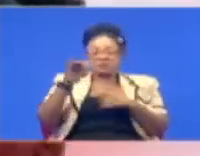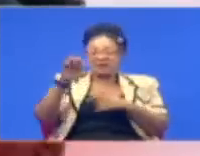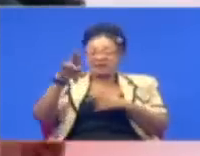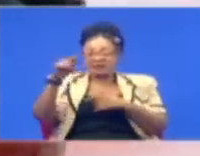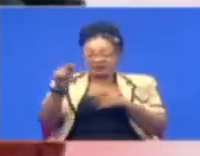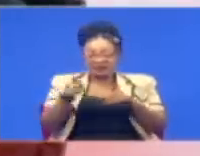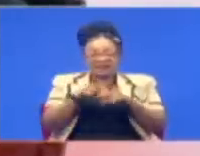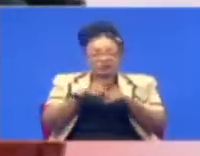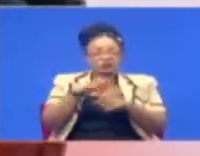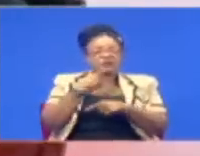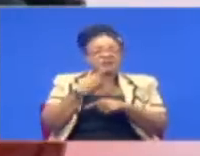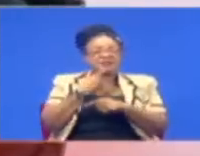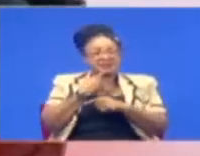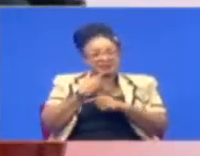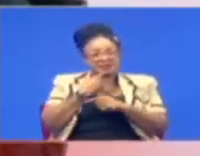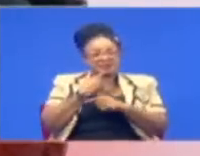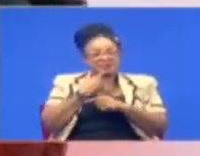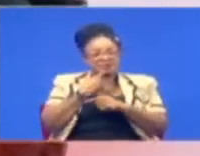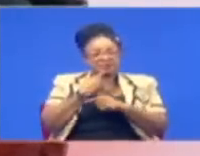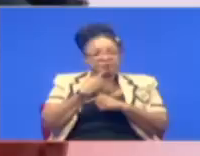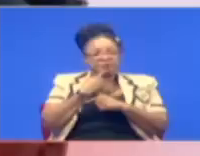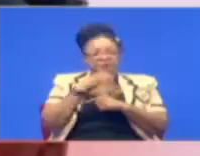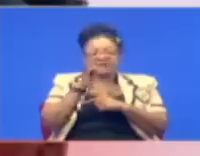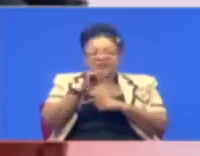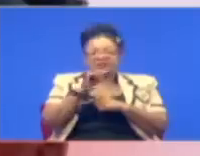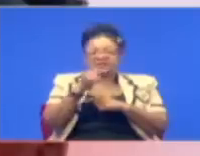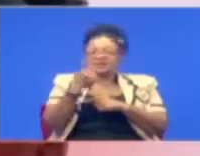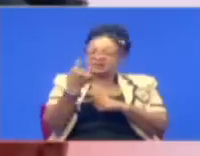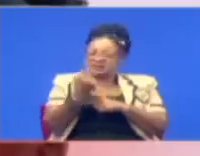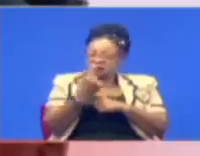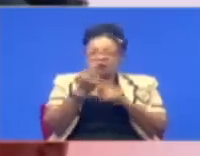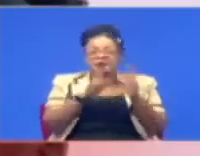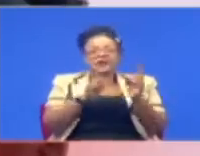indicated, it's a single issue